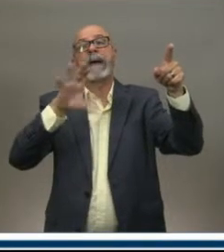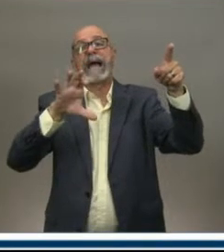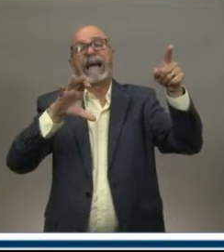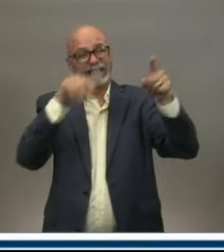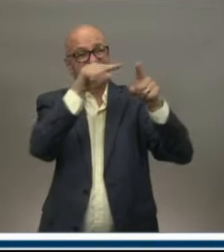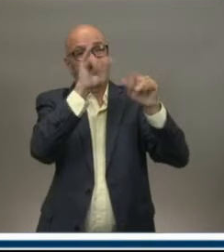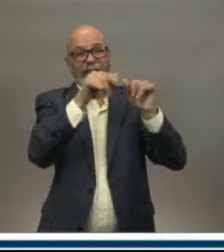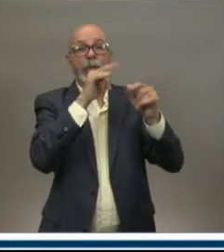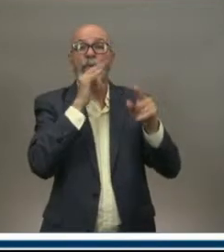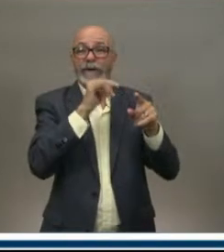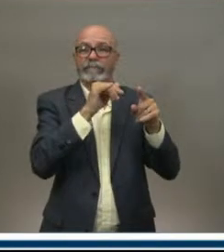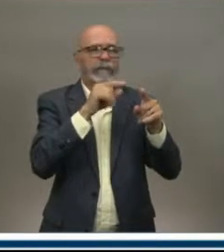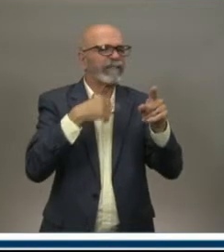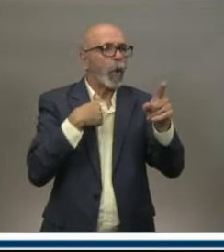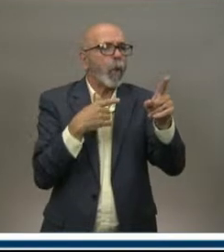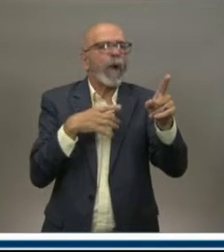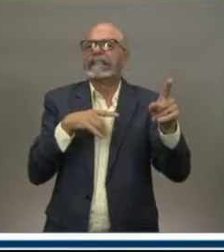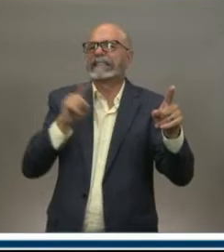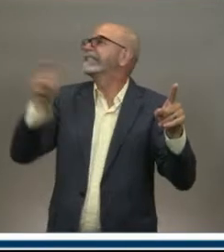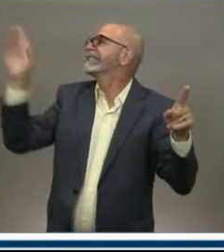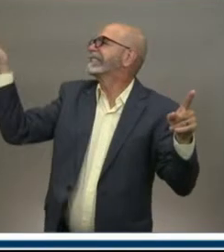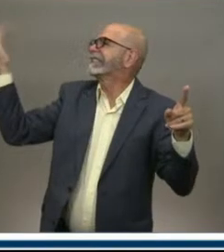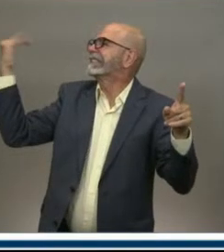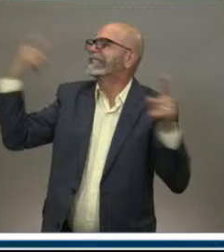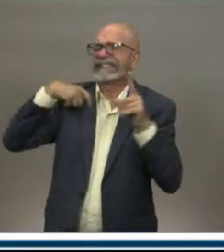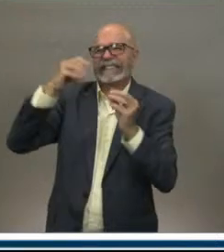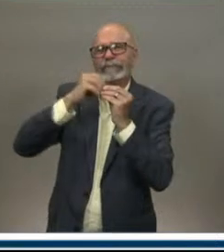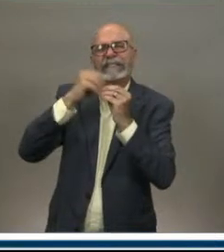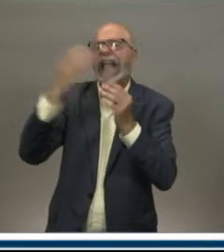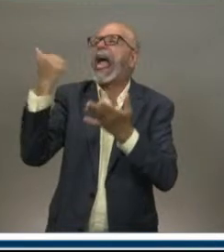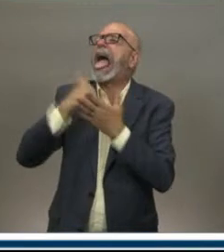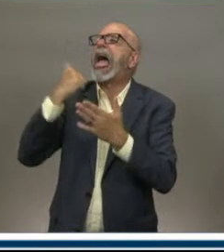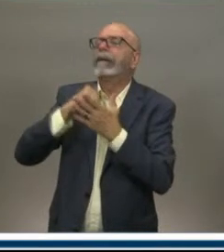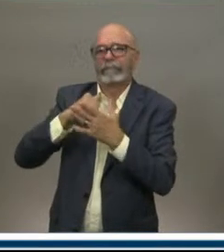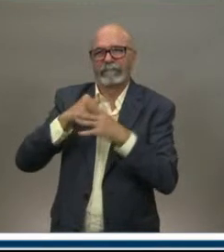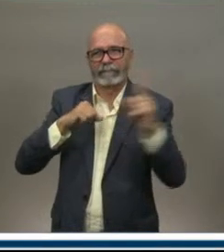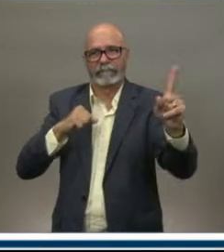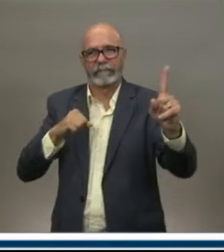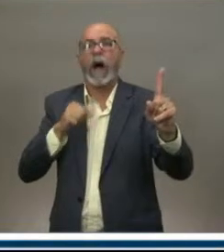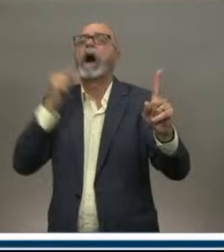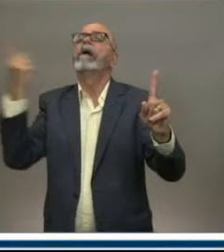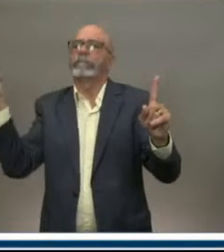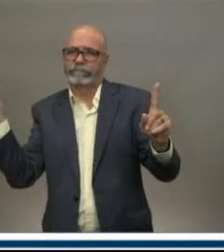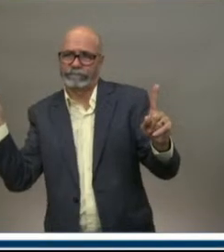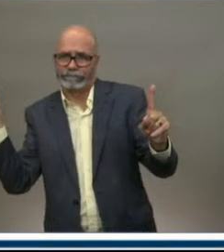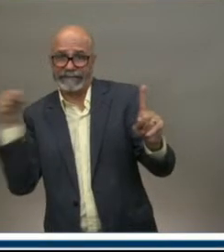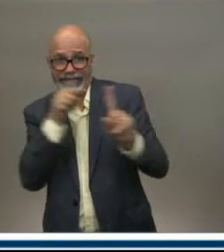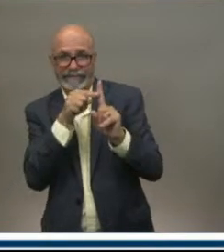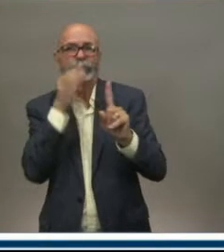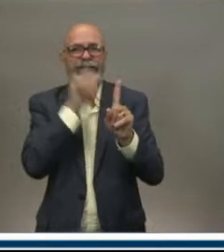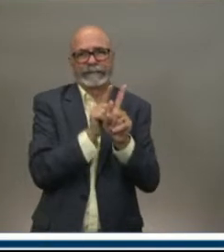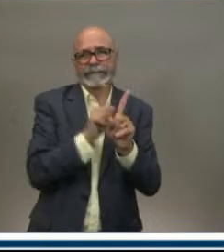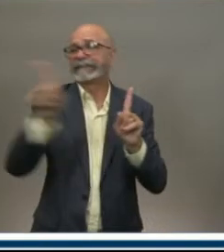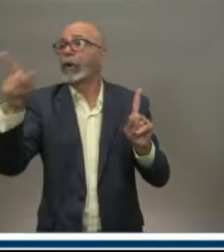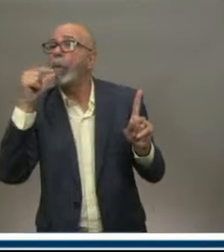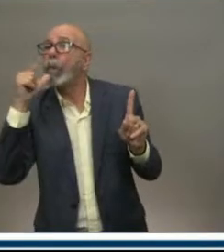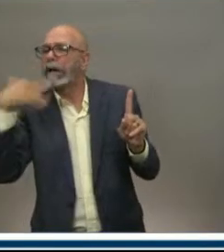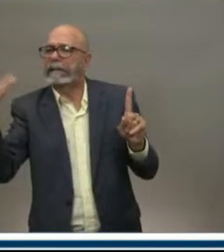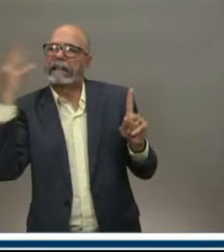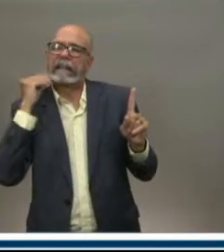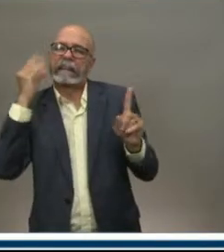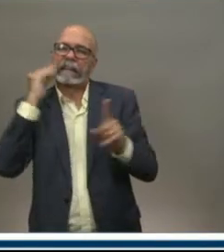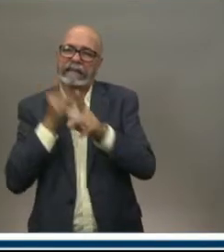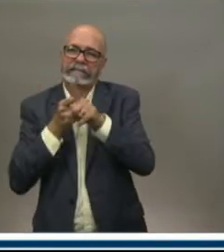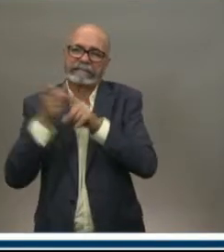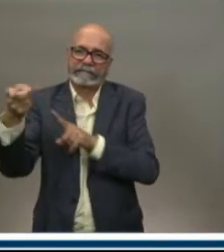they would go to this individual, this zone representative, who has more training. While they work together, if